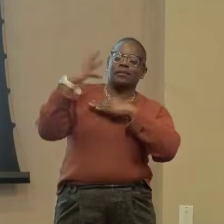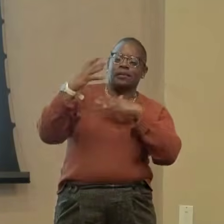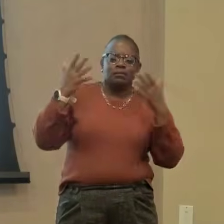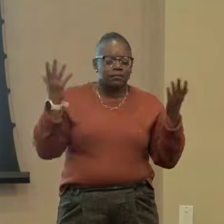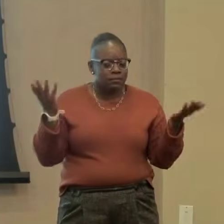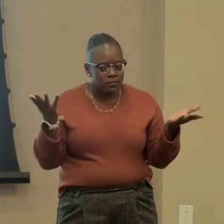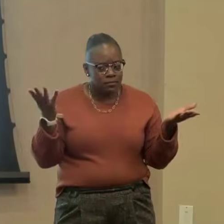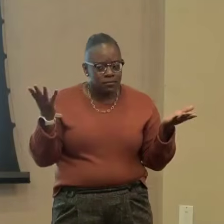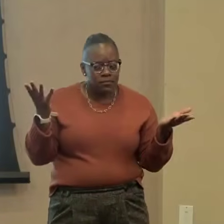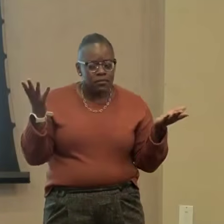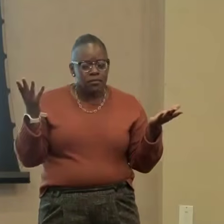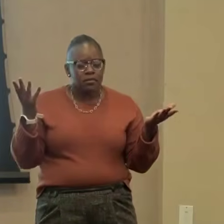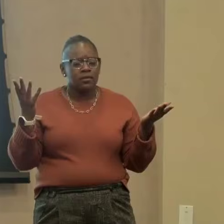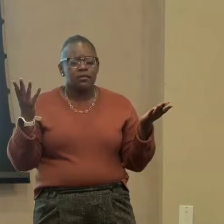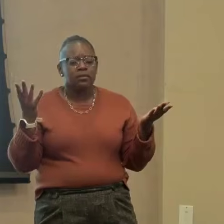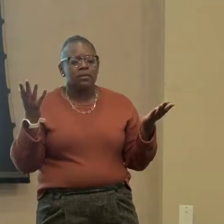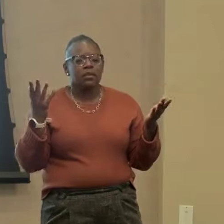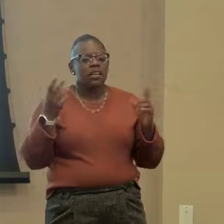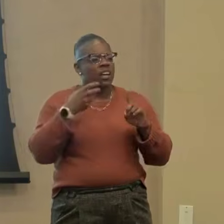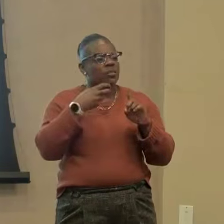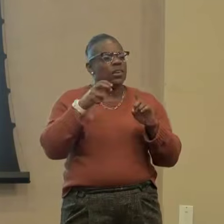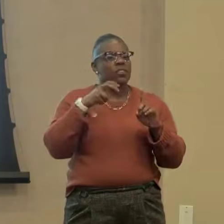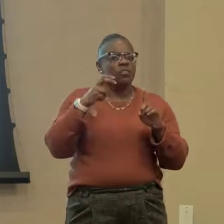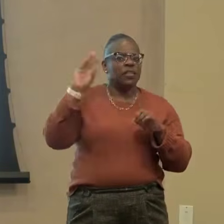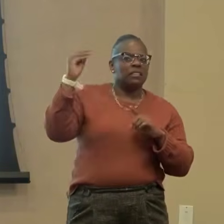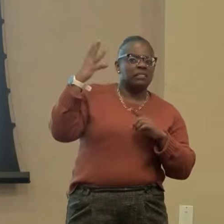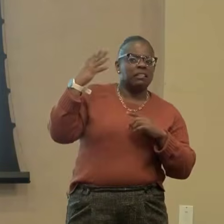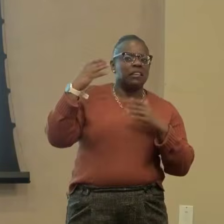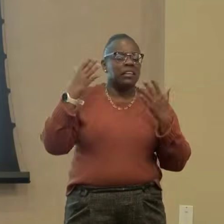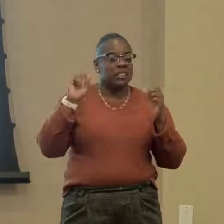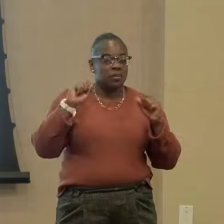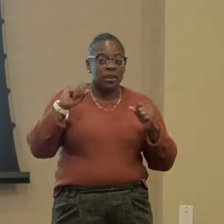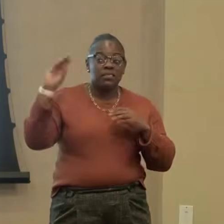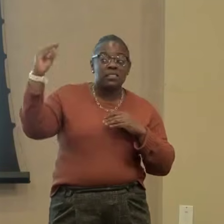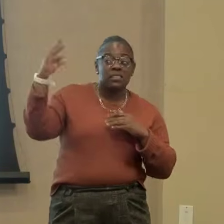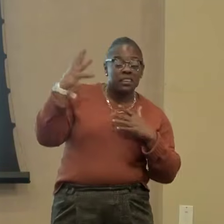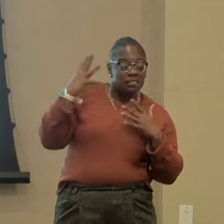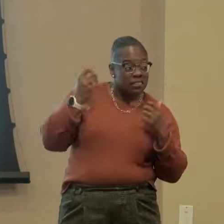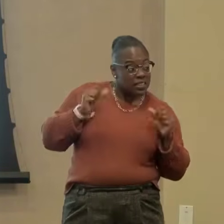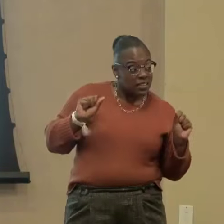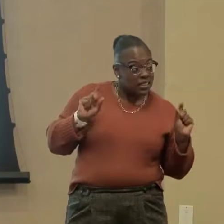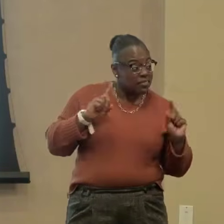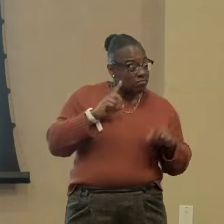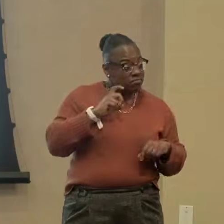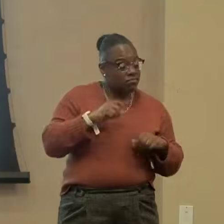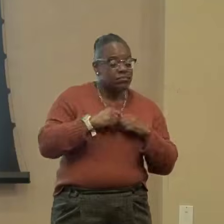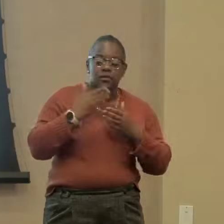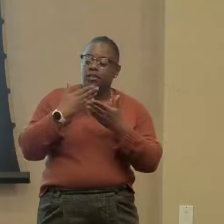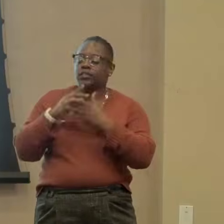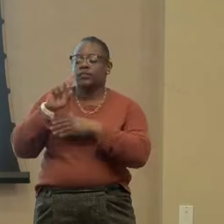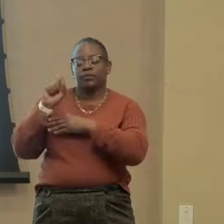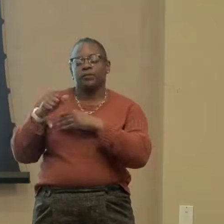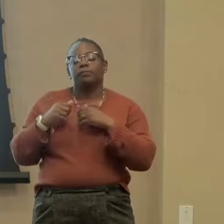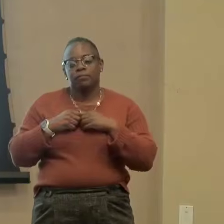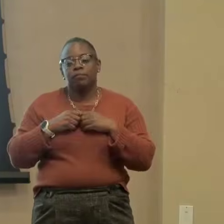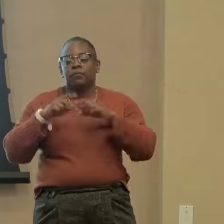what extent do we still have to avoid the sun? Can we get any sun exposure at all? I think that's a great question, and I